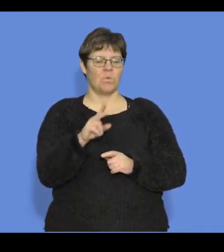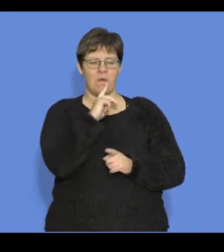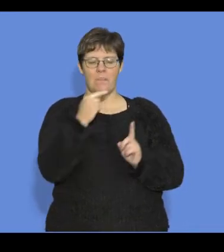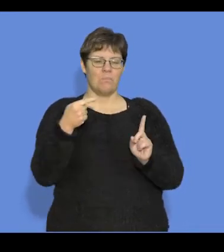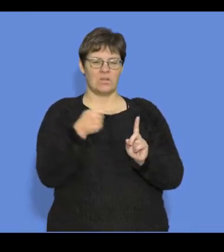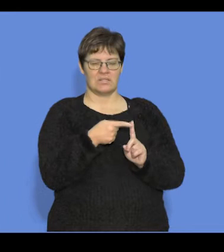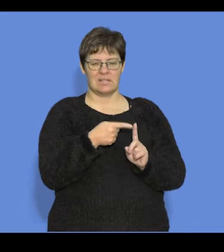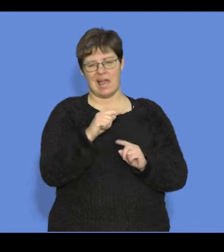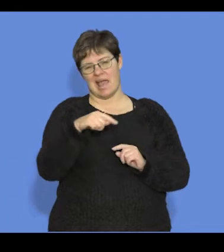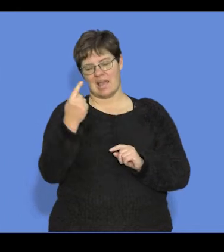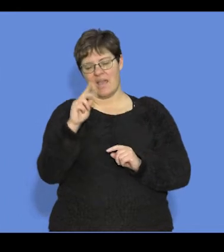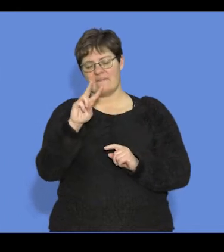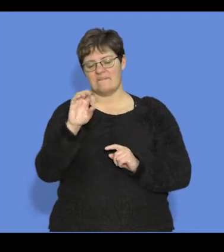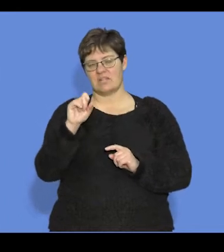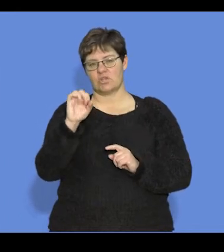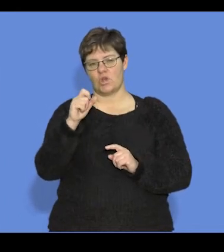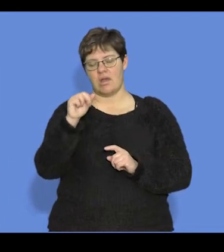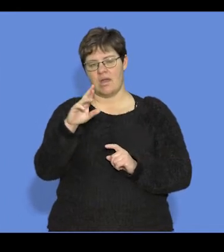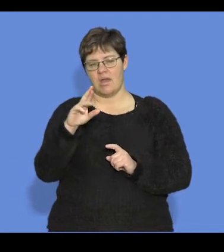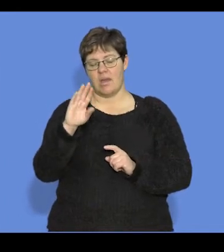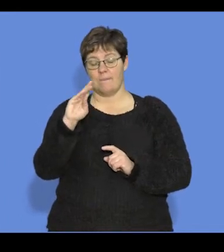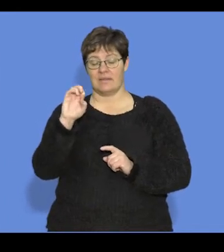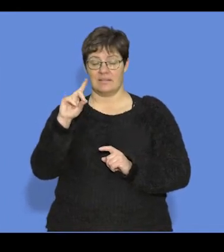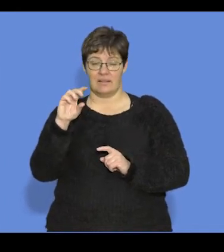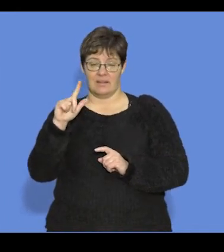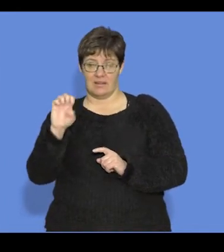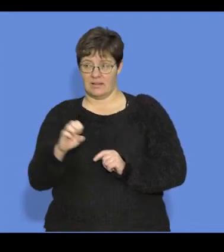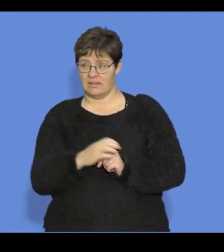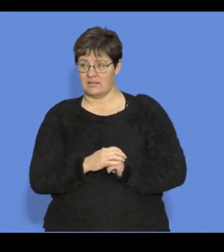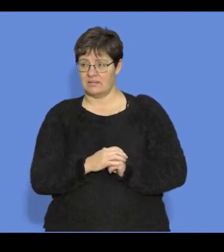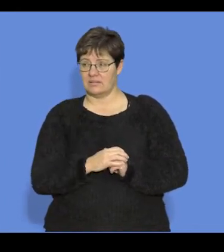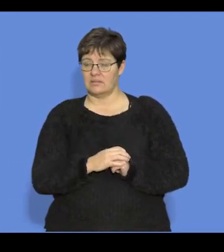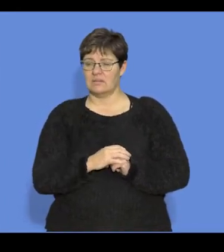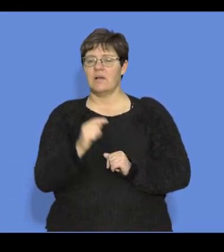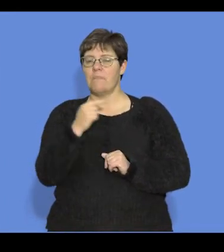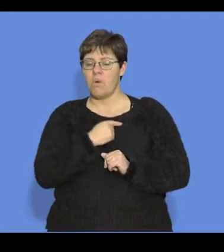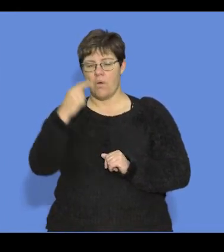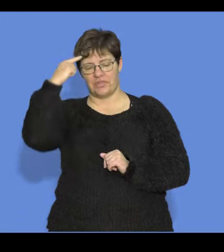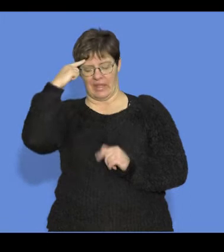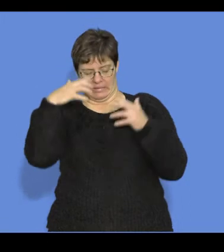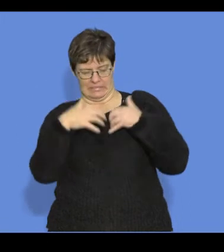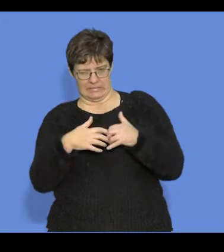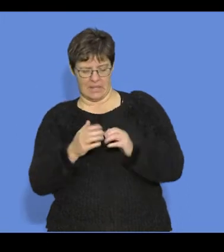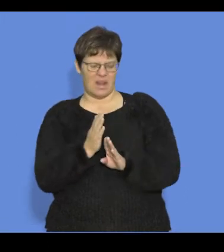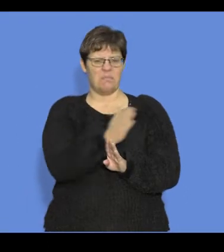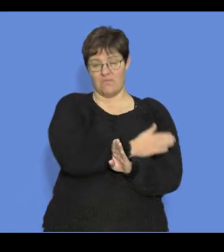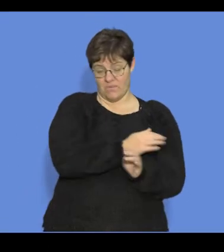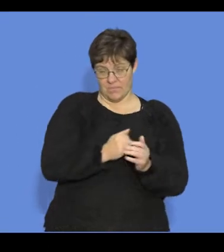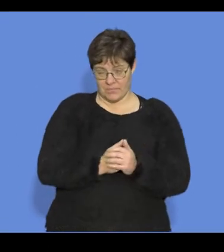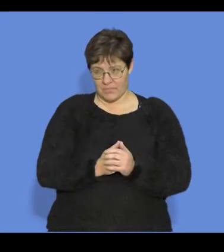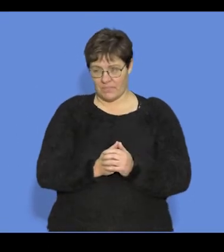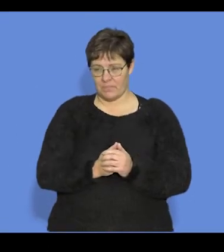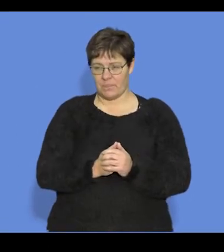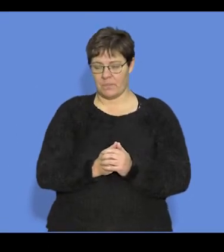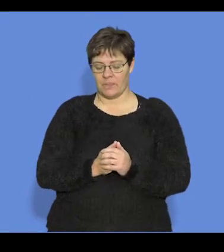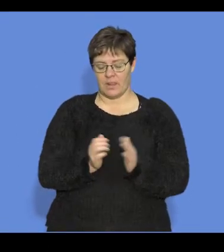to the vascular bundle. Okay, so this takes more thinking than simply